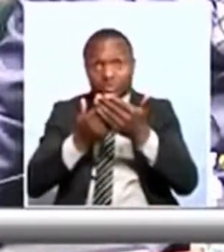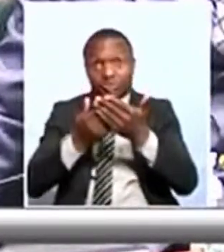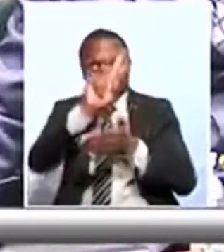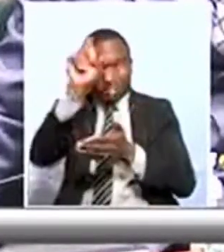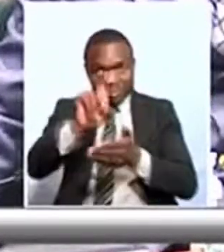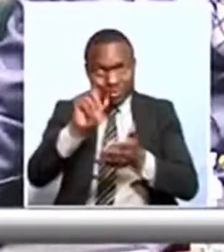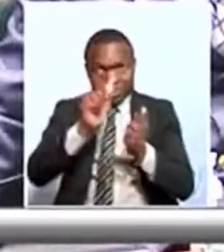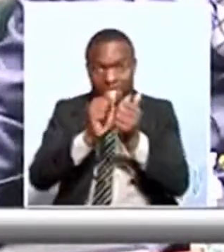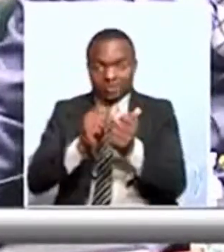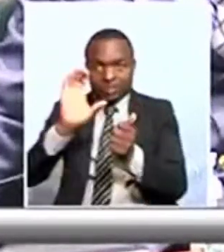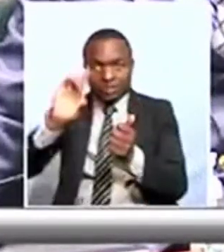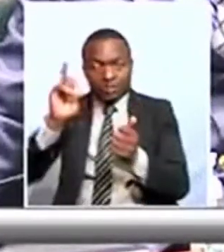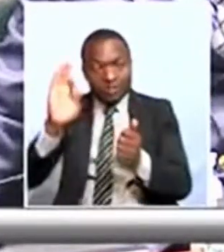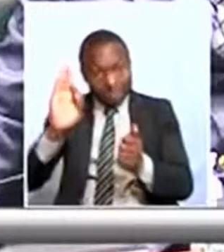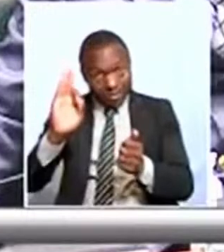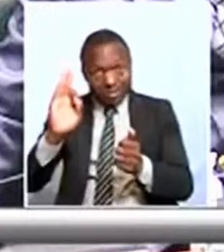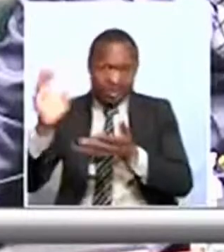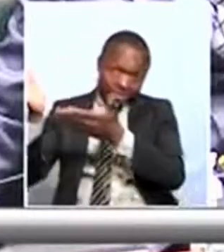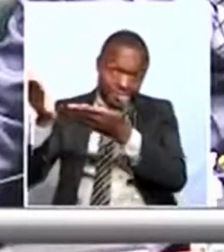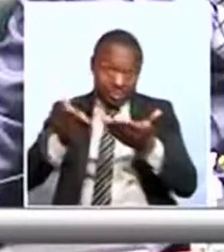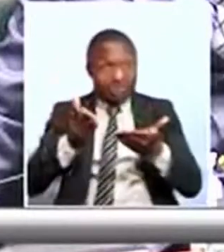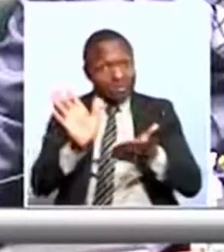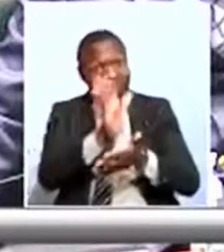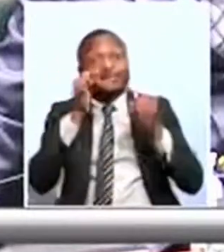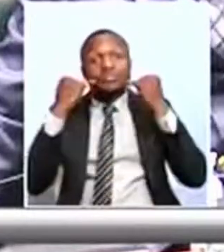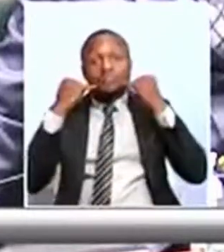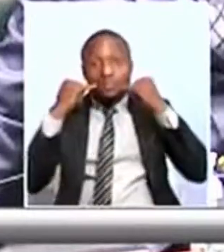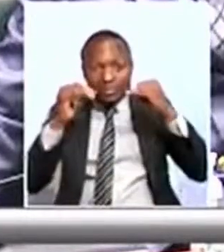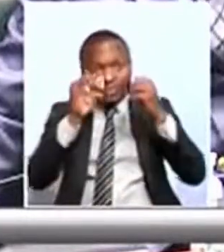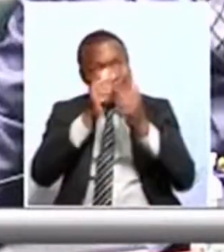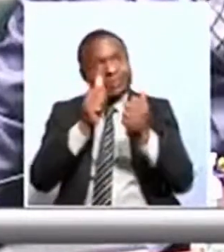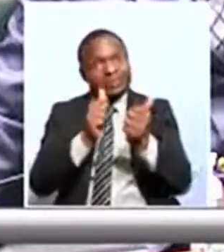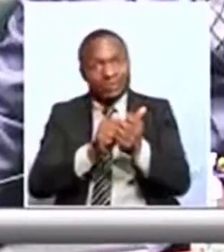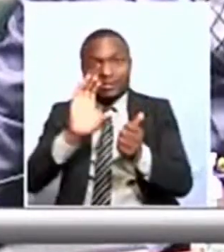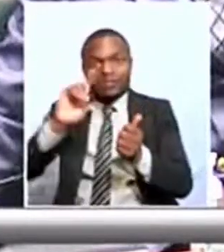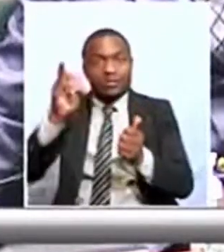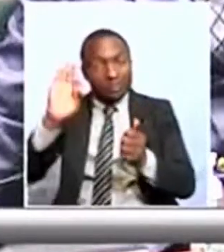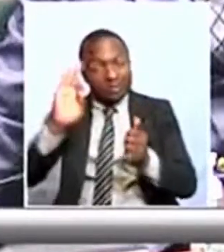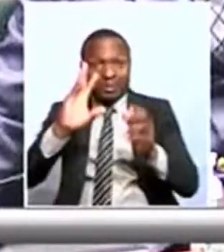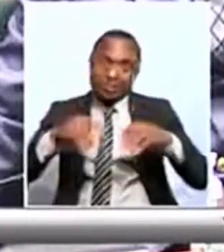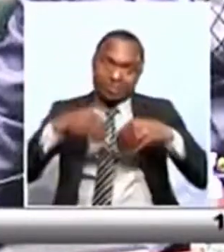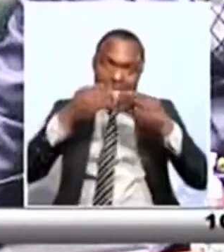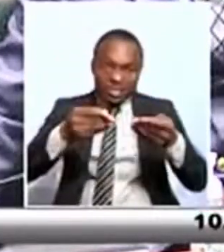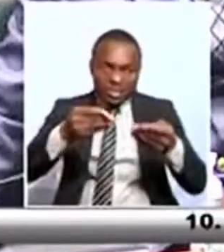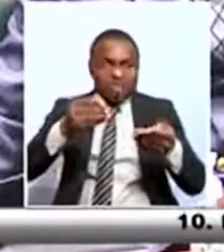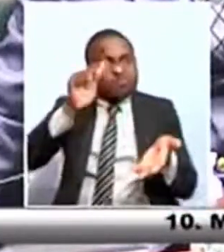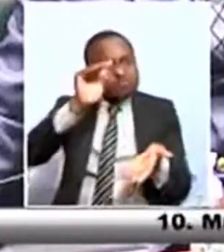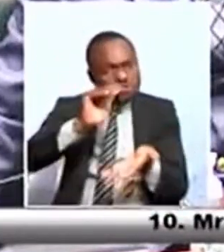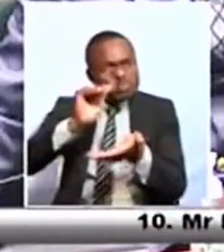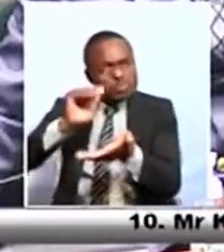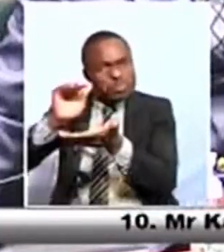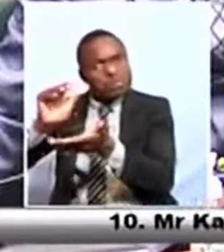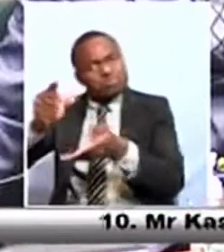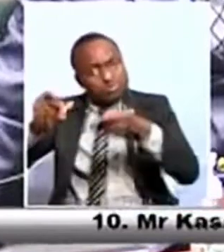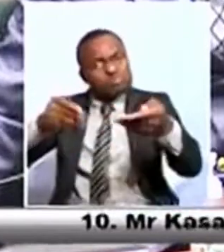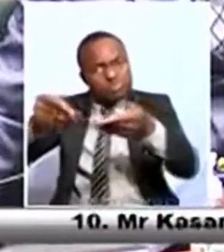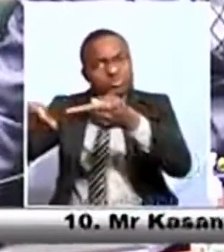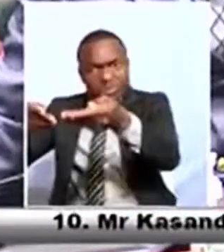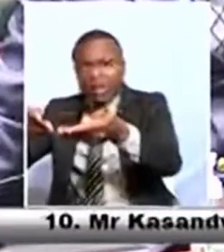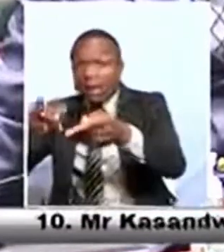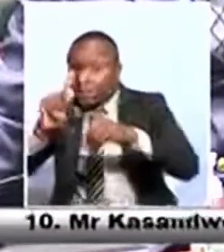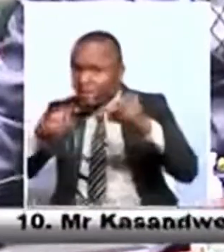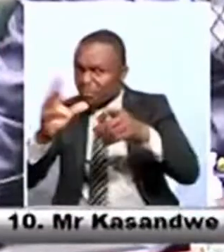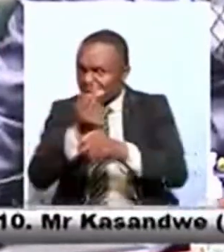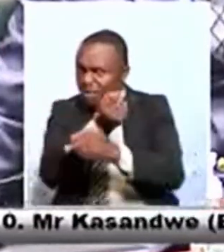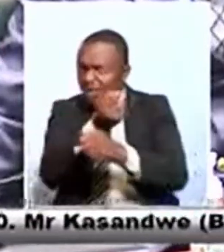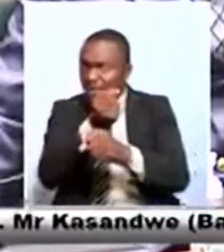And also it has brought out his information in regards to CDF being given in Medaz. We've heard that the people were getting this